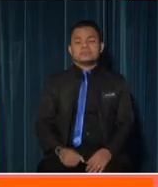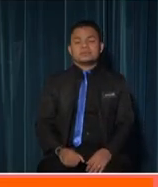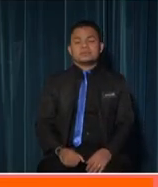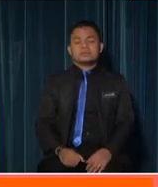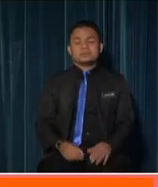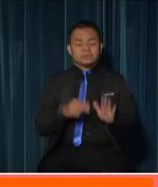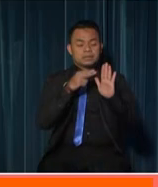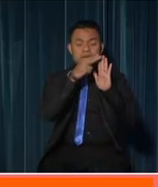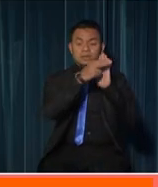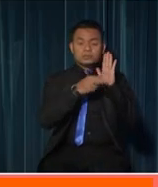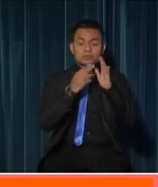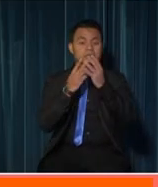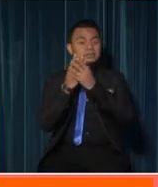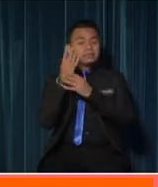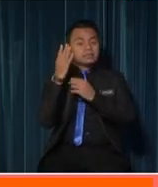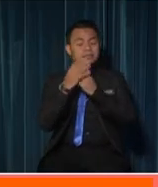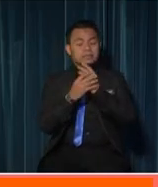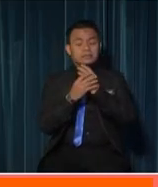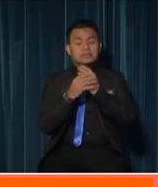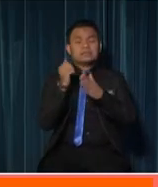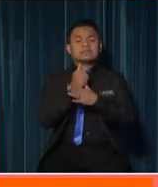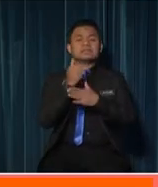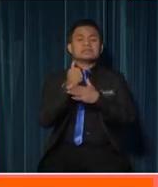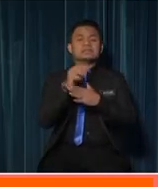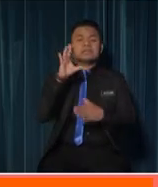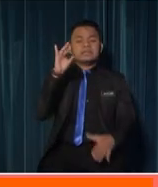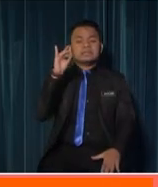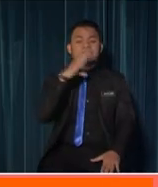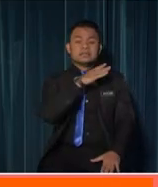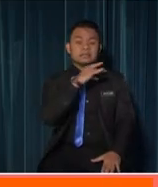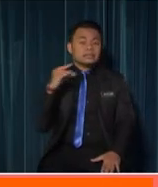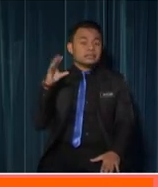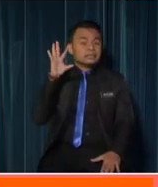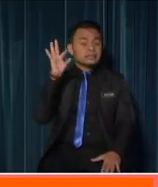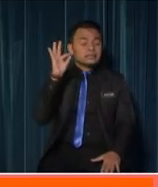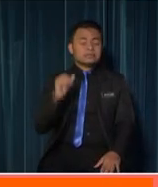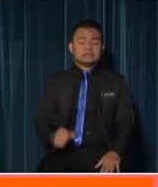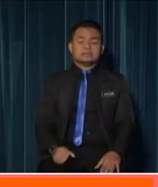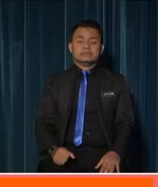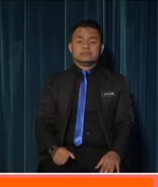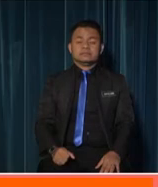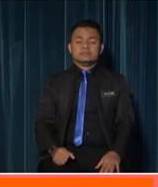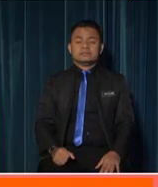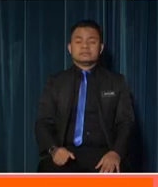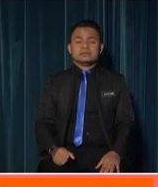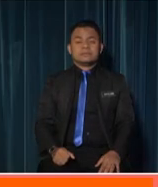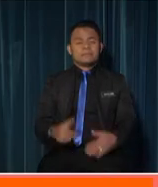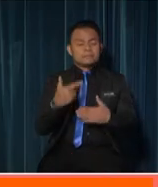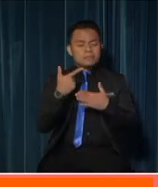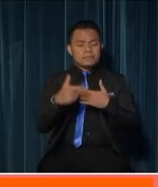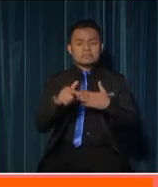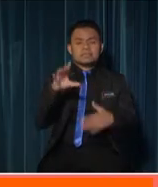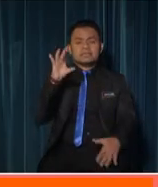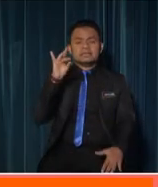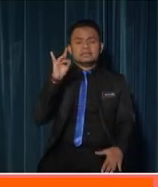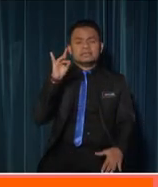is between 8 and 9. It's past 8, but